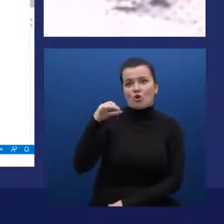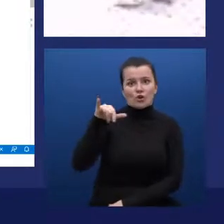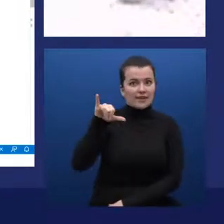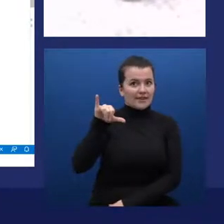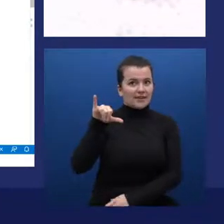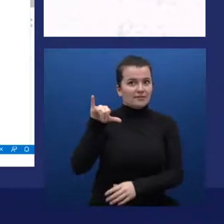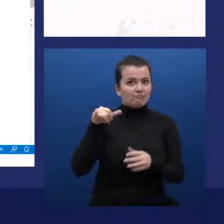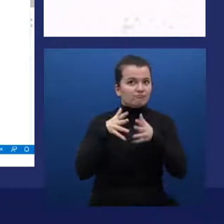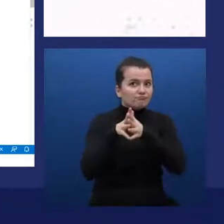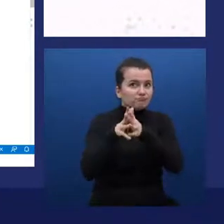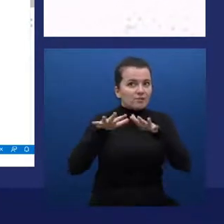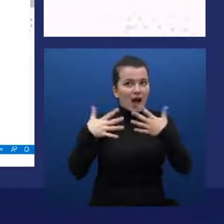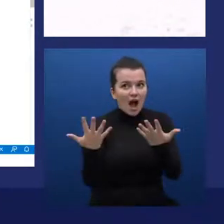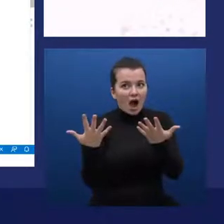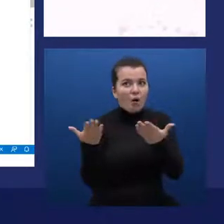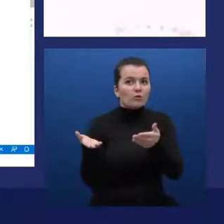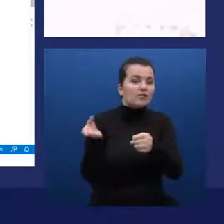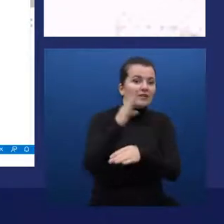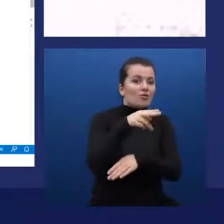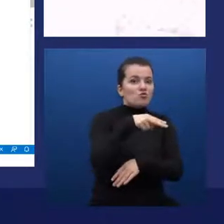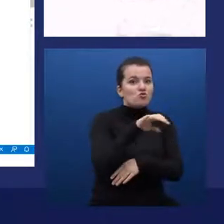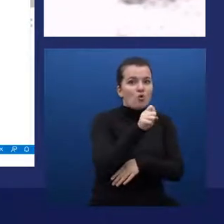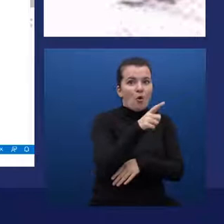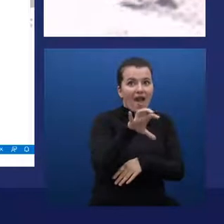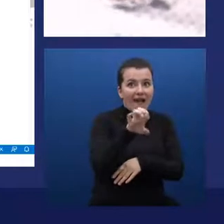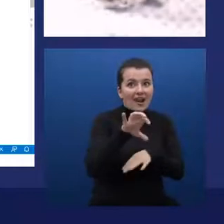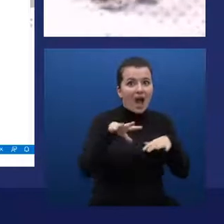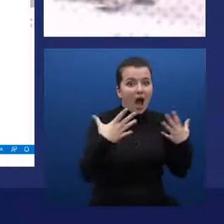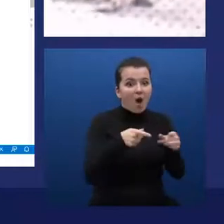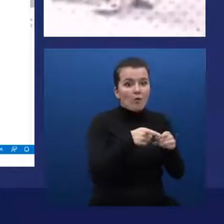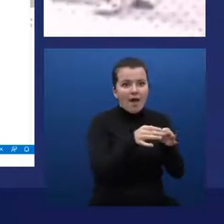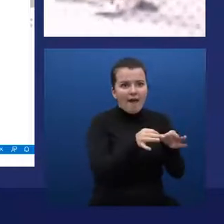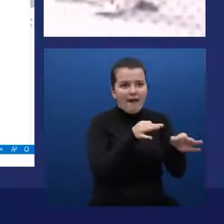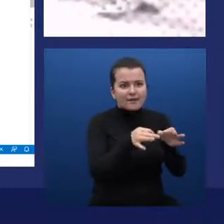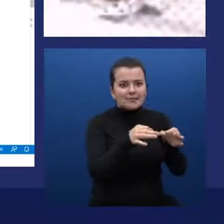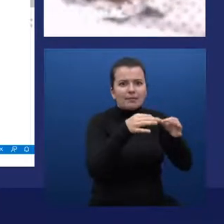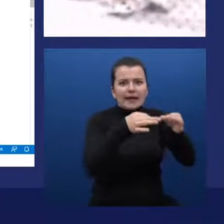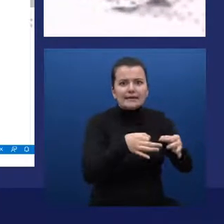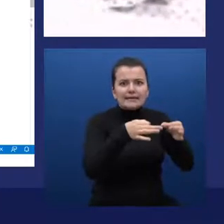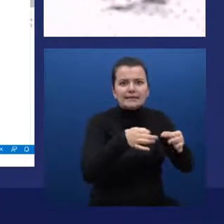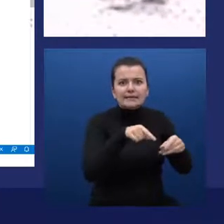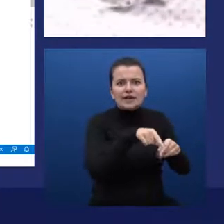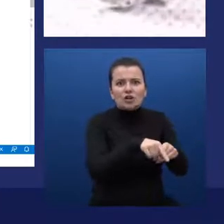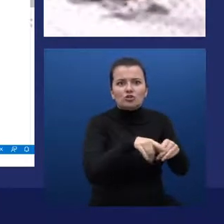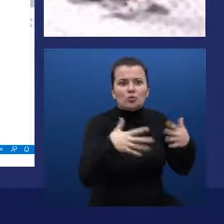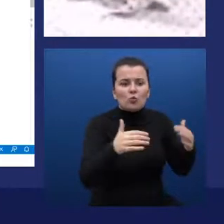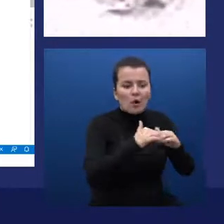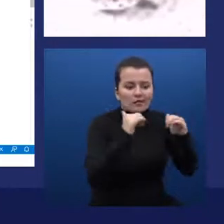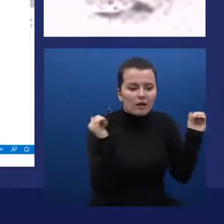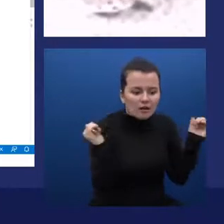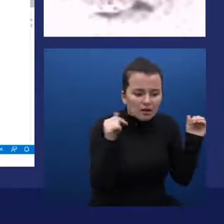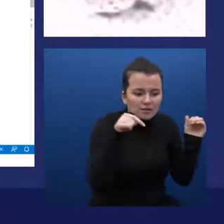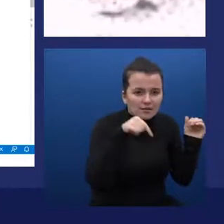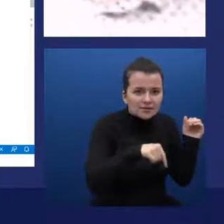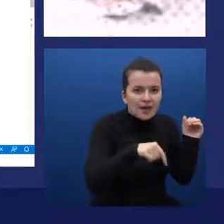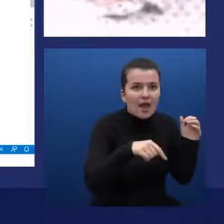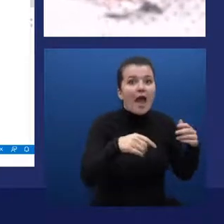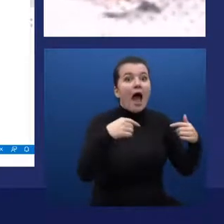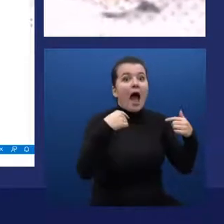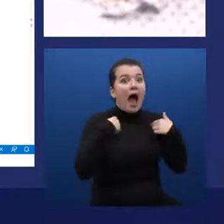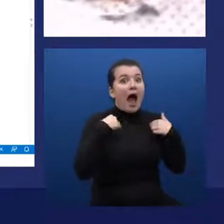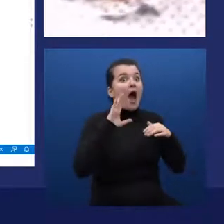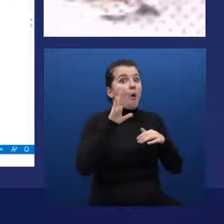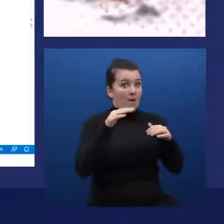saw Noel expertly take a look at how to make them explainable. I am actually going to explain what is happening inside of these models,